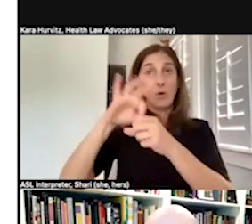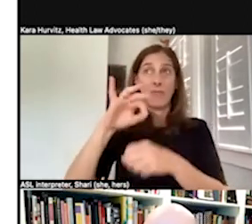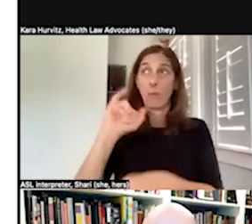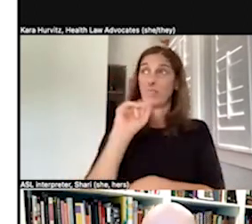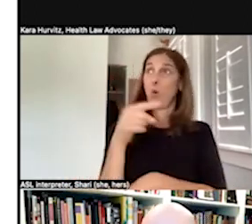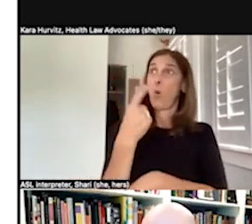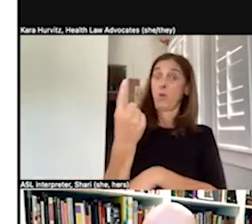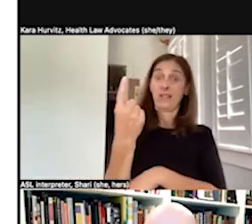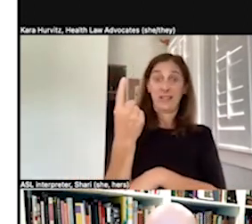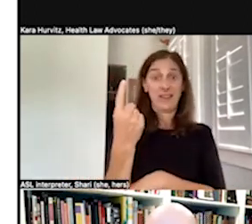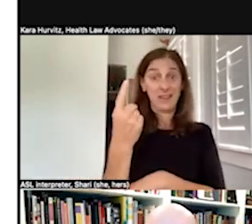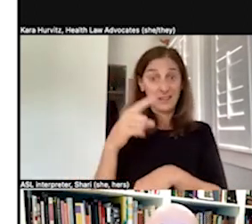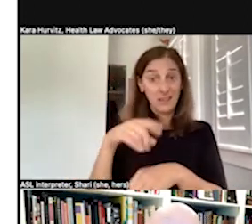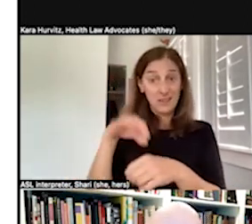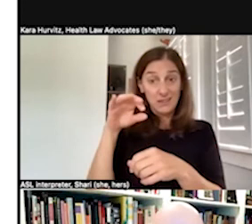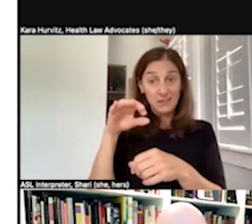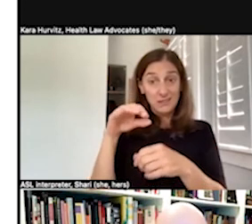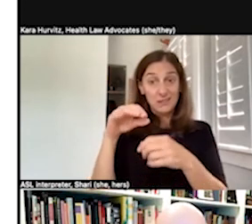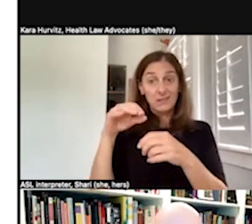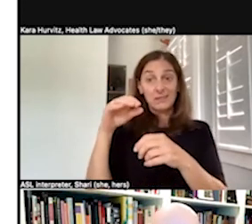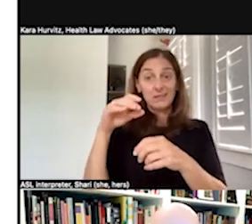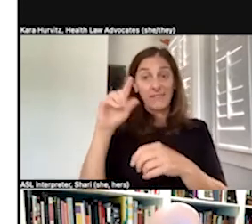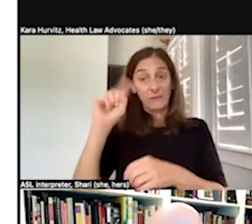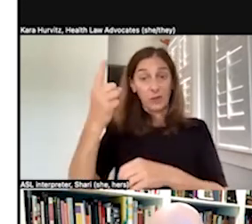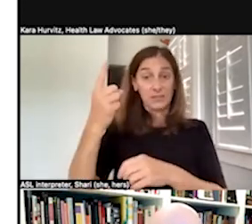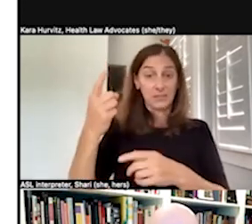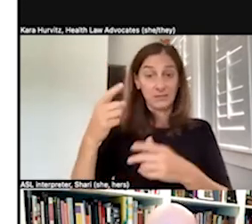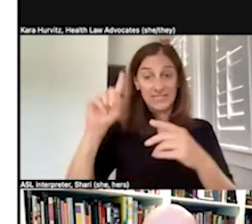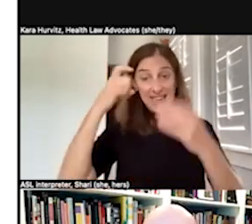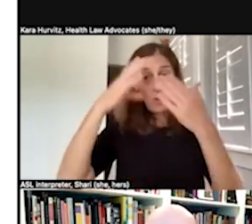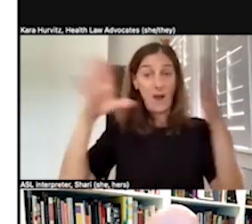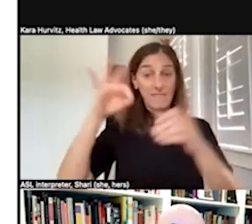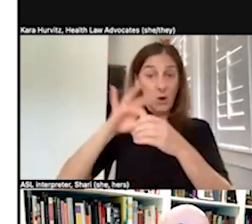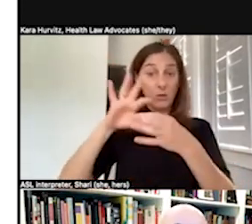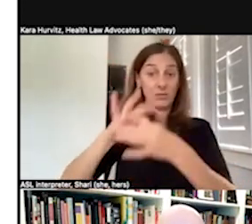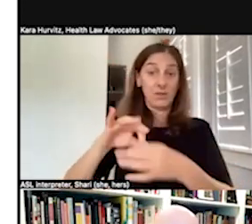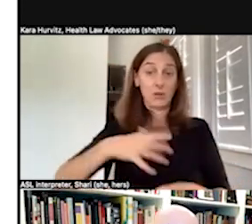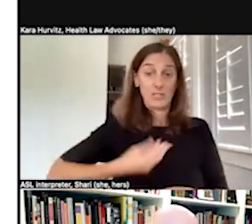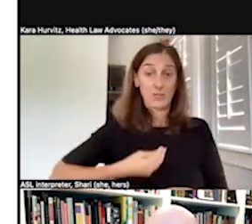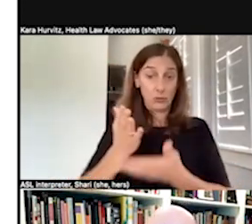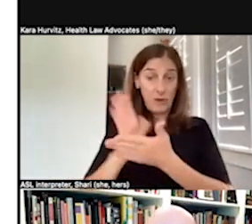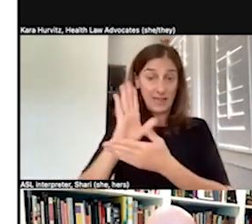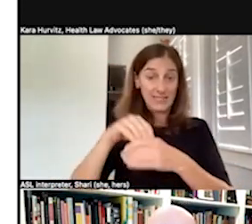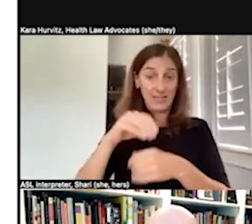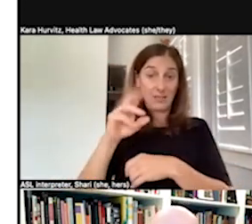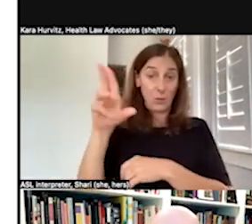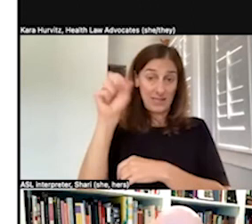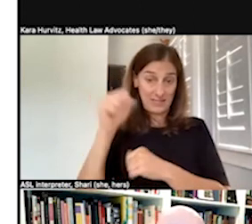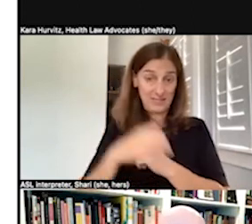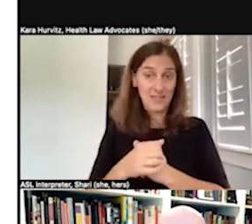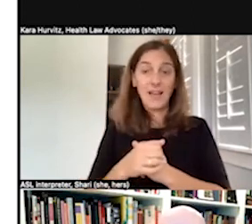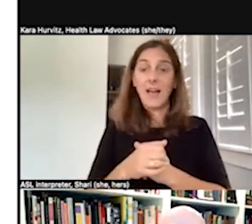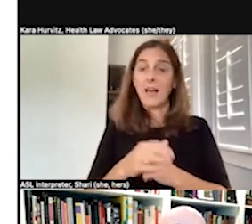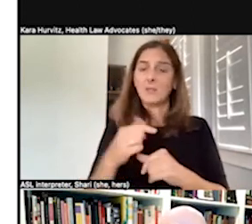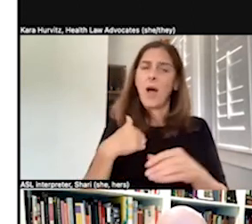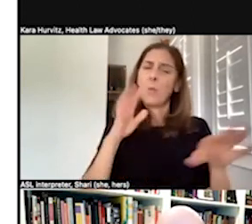only, and I'm always happy to chat more about that. But for today, I'm just talking a little bit about some considerations